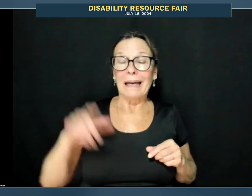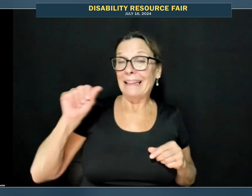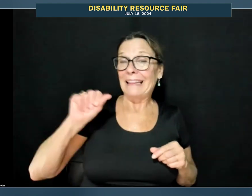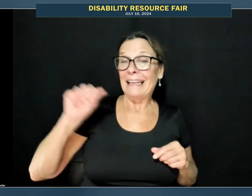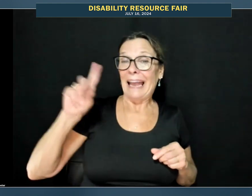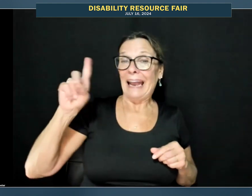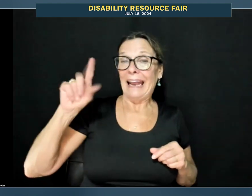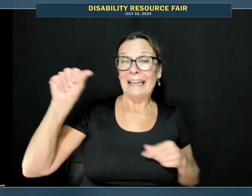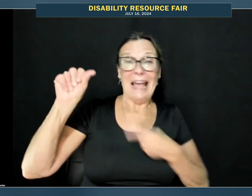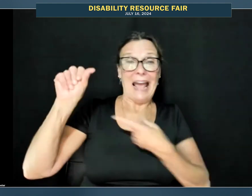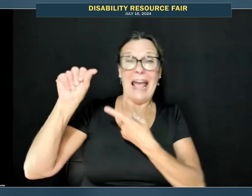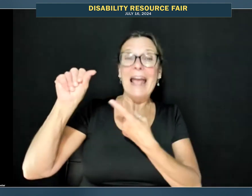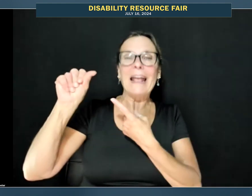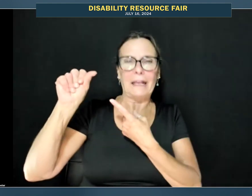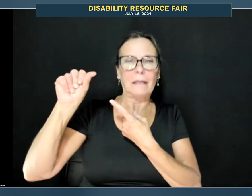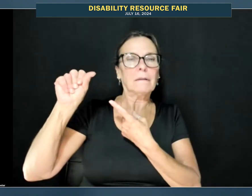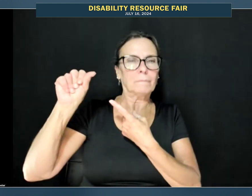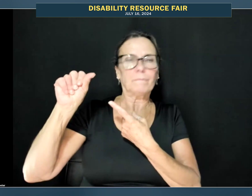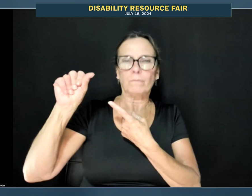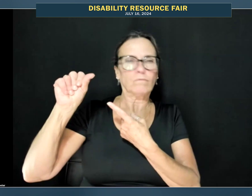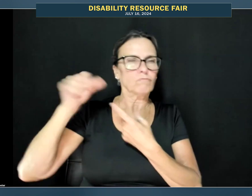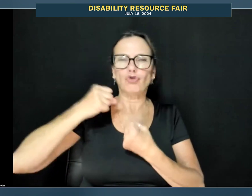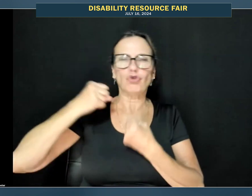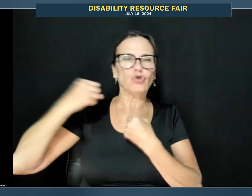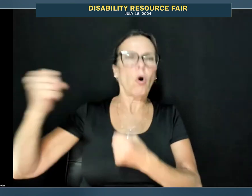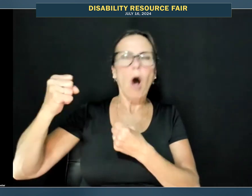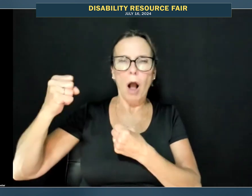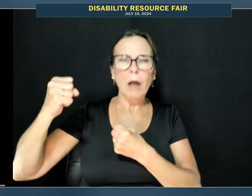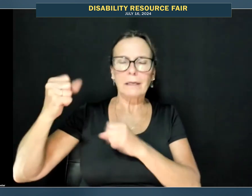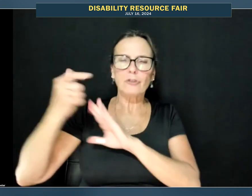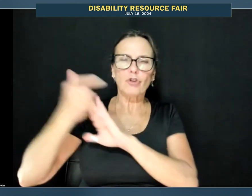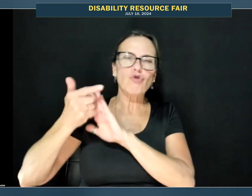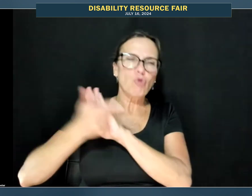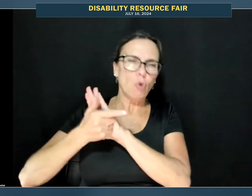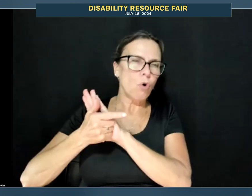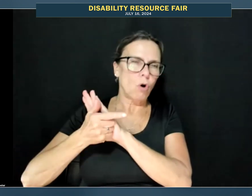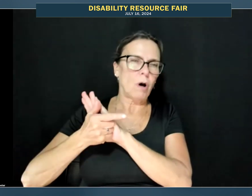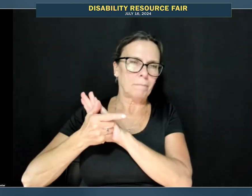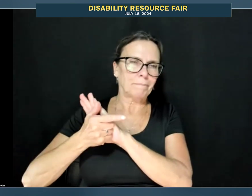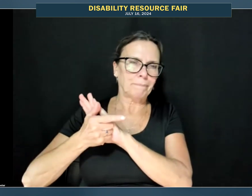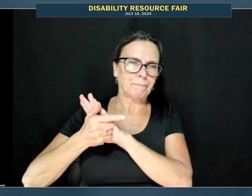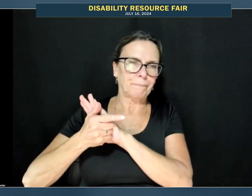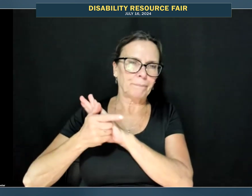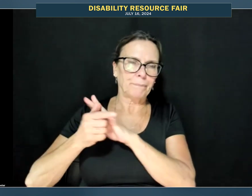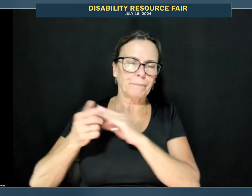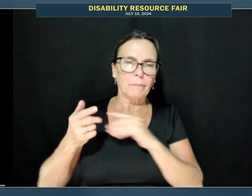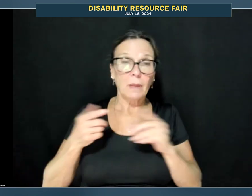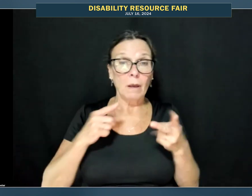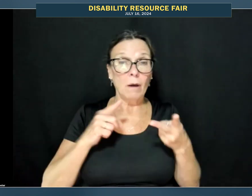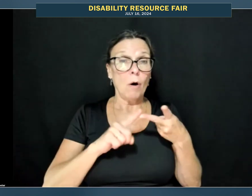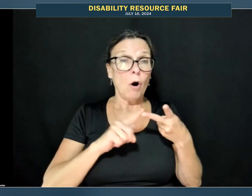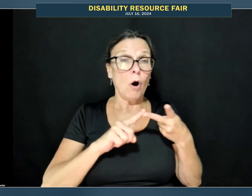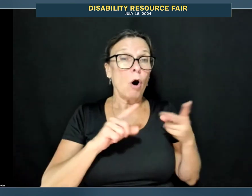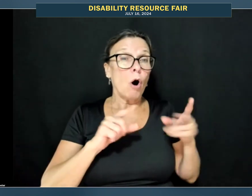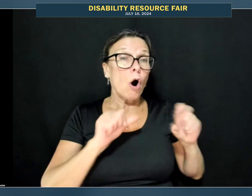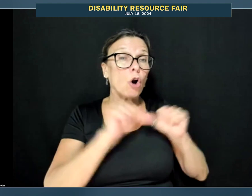now is probably the strongest lever, if you will. But the Architectural Access Board